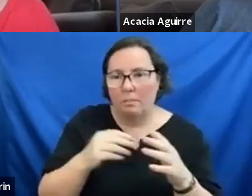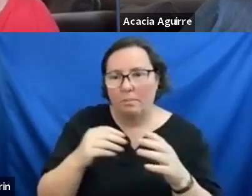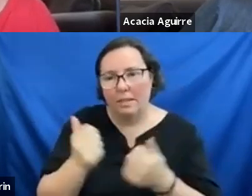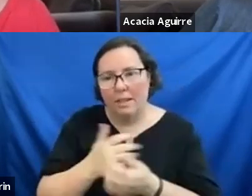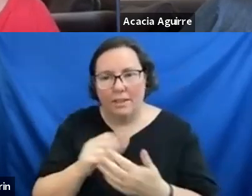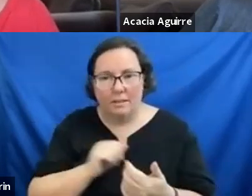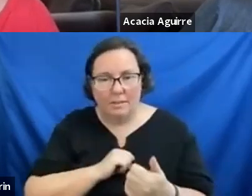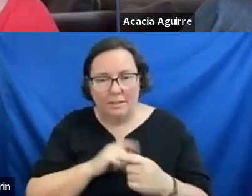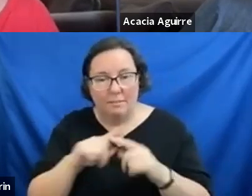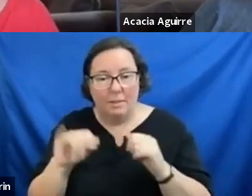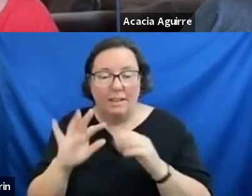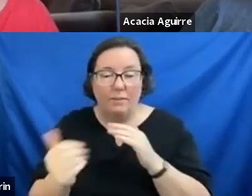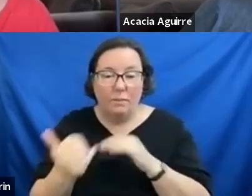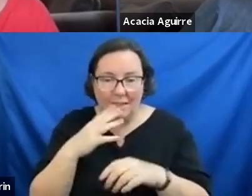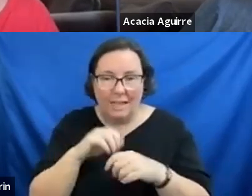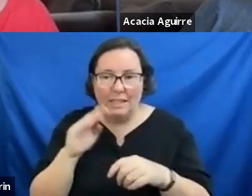myself.